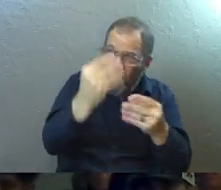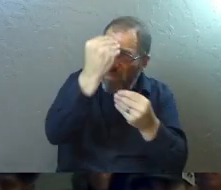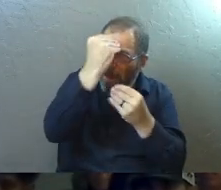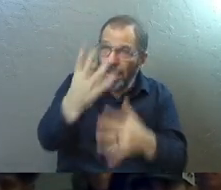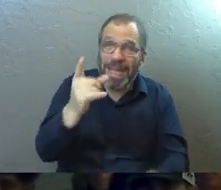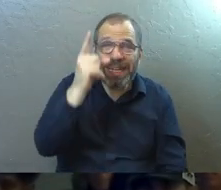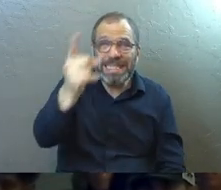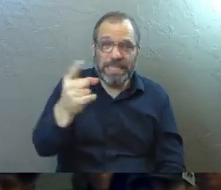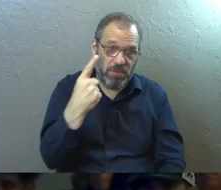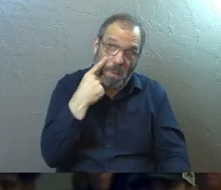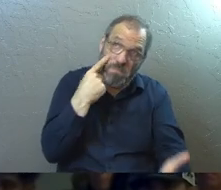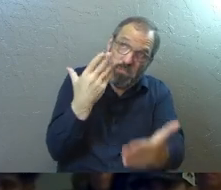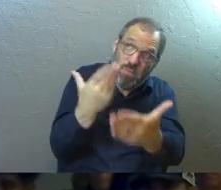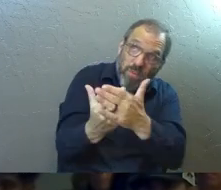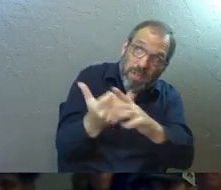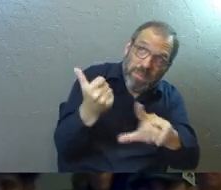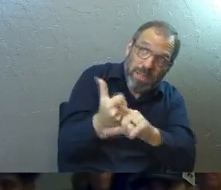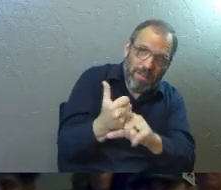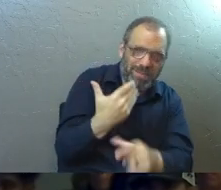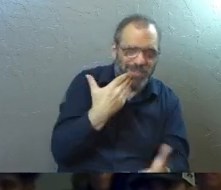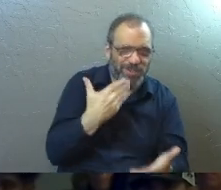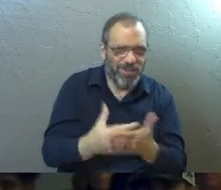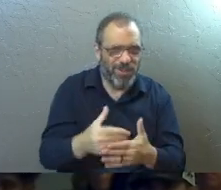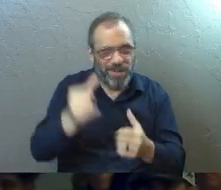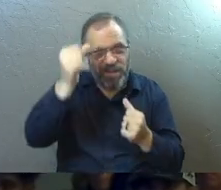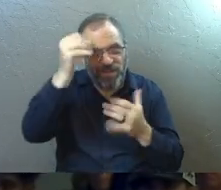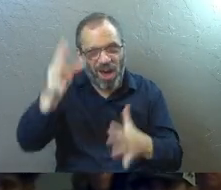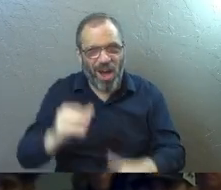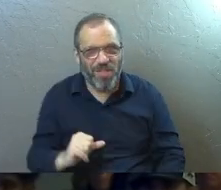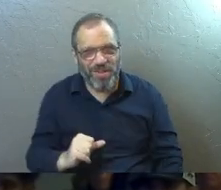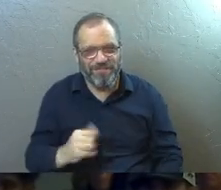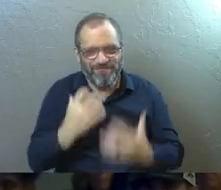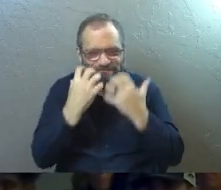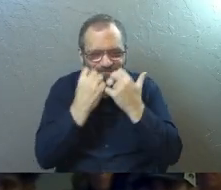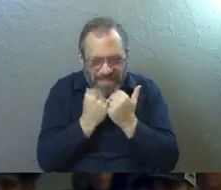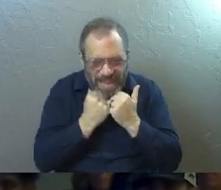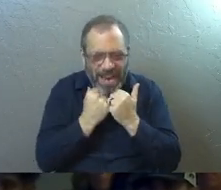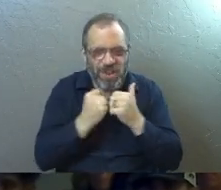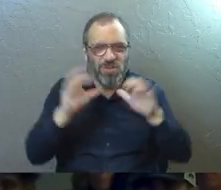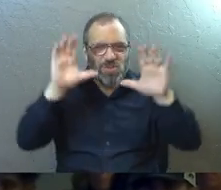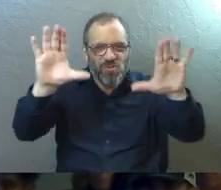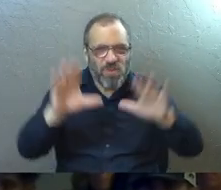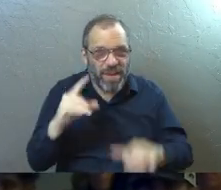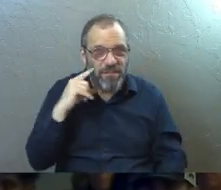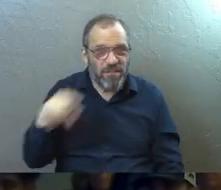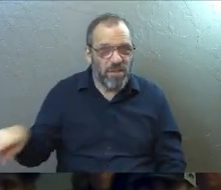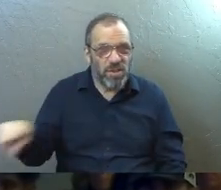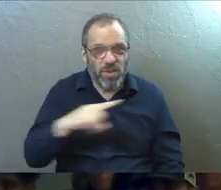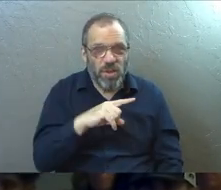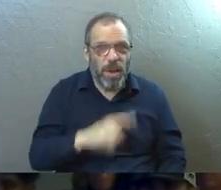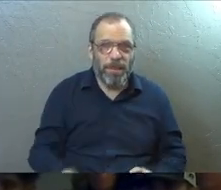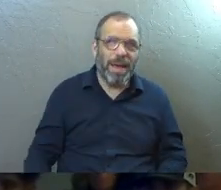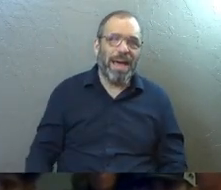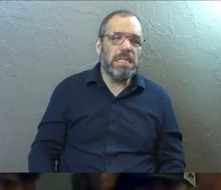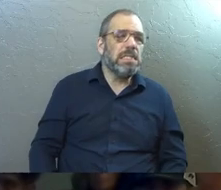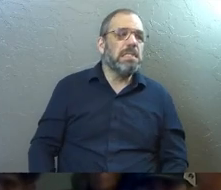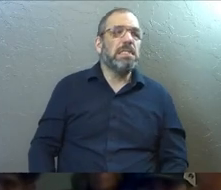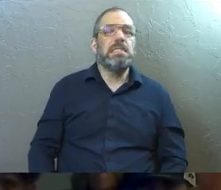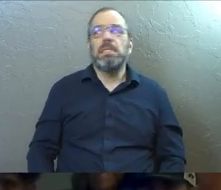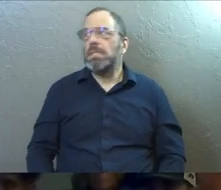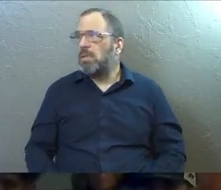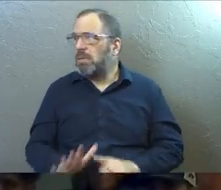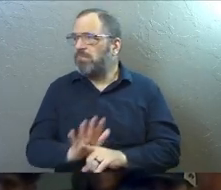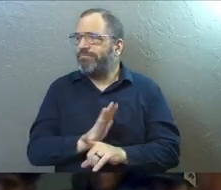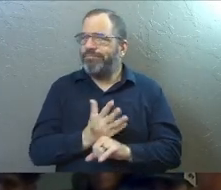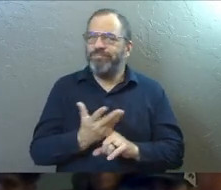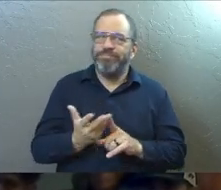obeying God because God has proven himself to us as good, as somebody who cares for us, who has great things for us. But we like to soften the blow